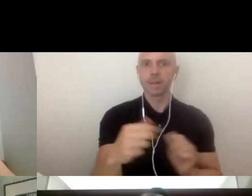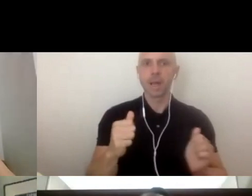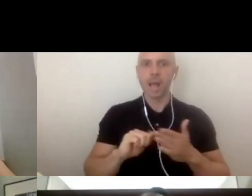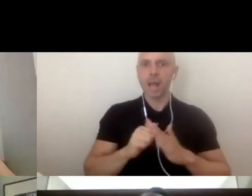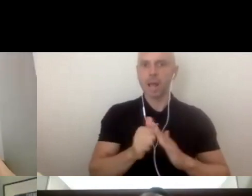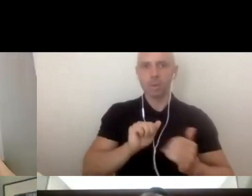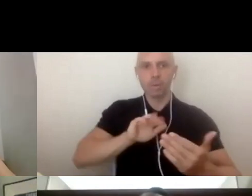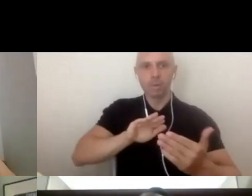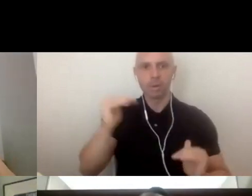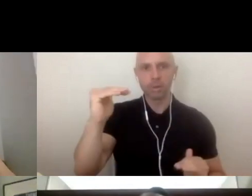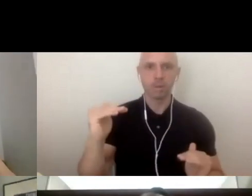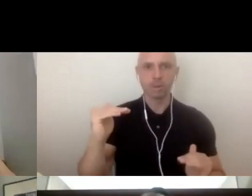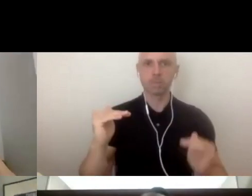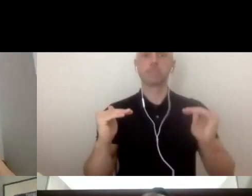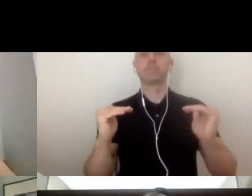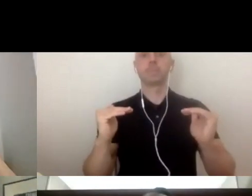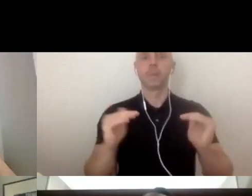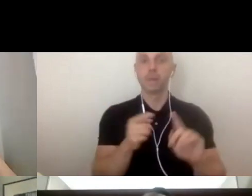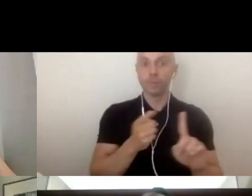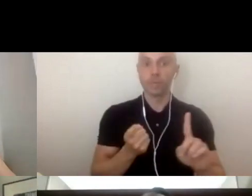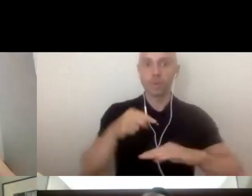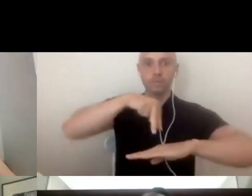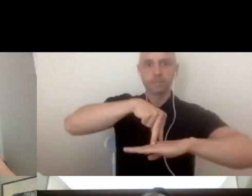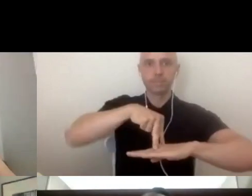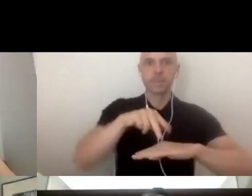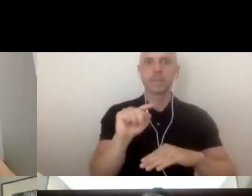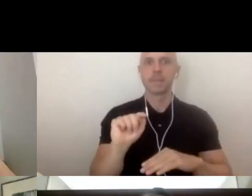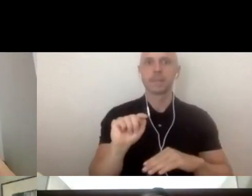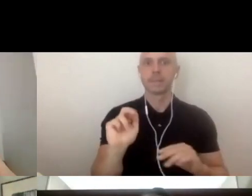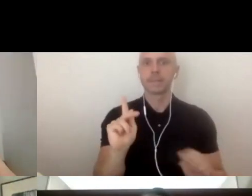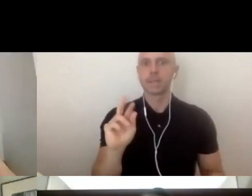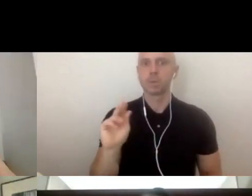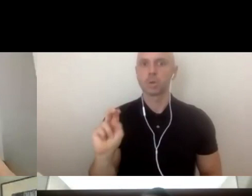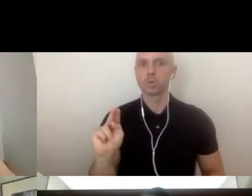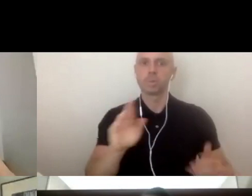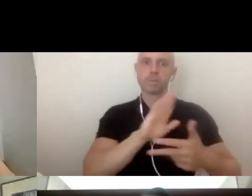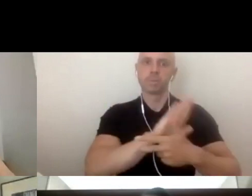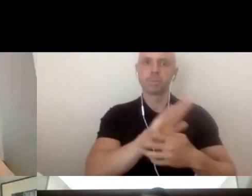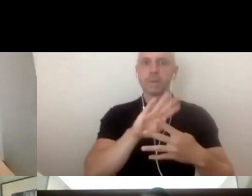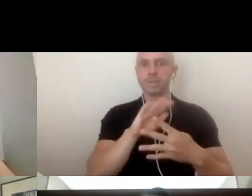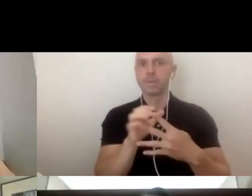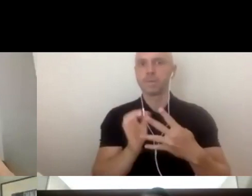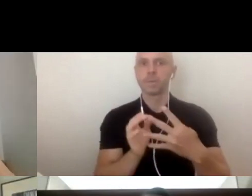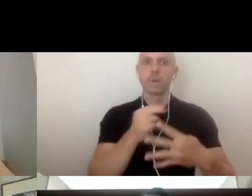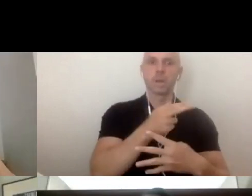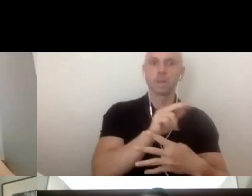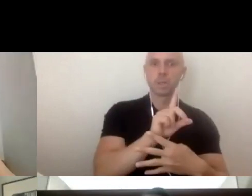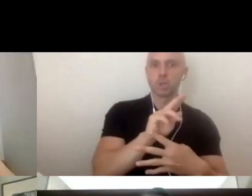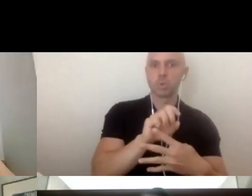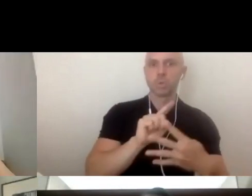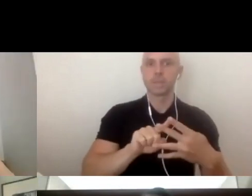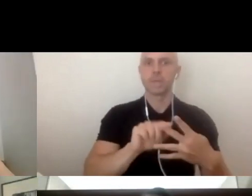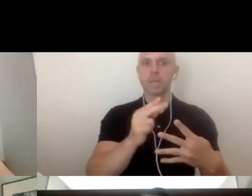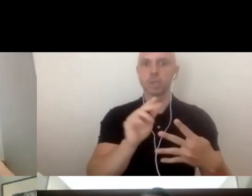traditional territory of the Huron-Wendat, Anishinaabe Nation, and the Haudenosaunee Confederacy, and the Mississaugas of the